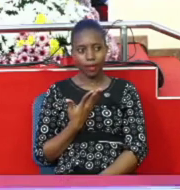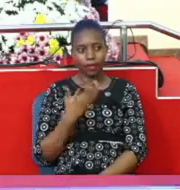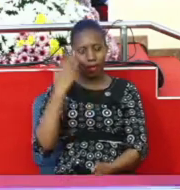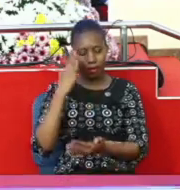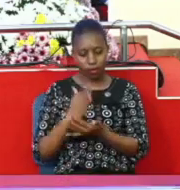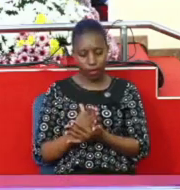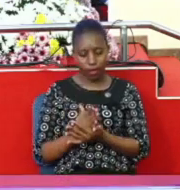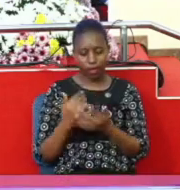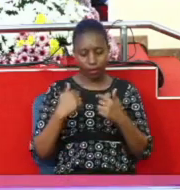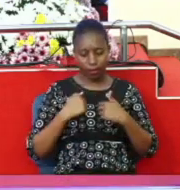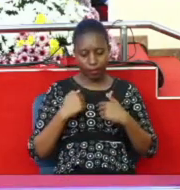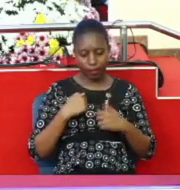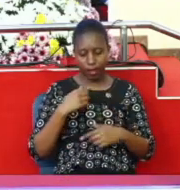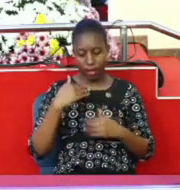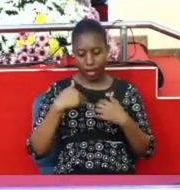I